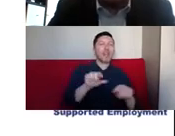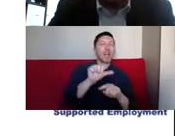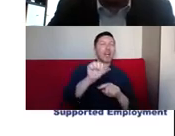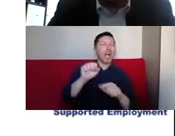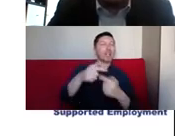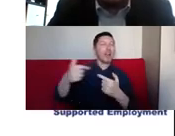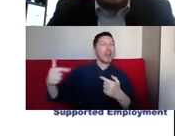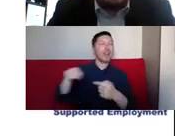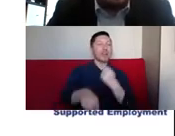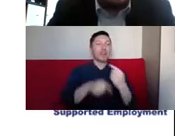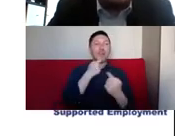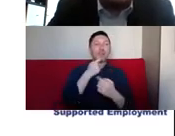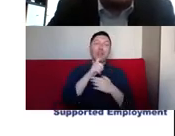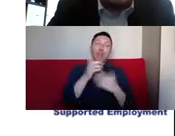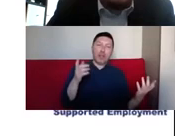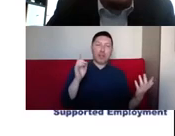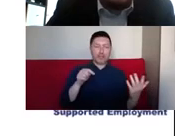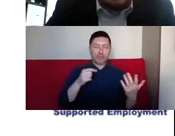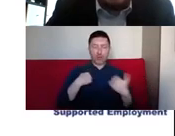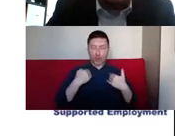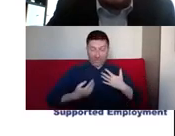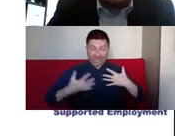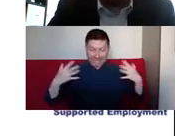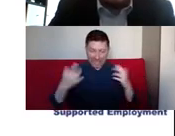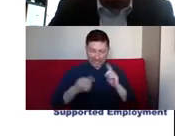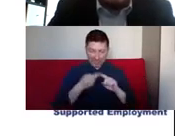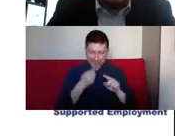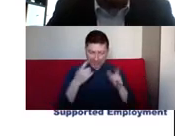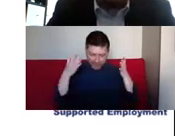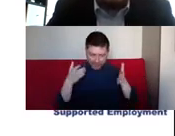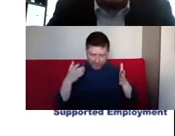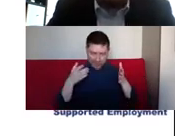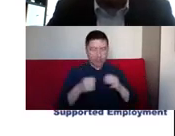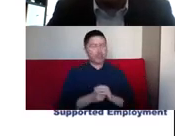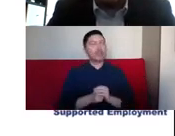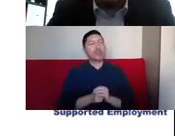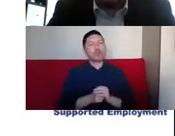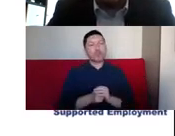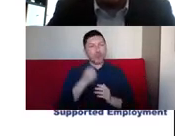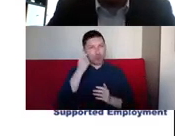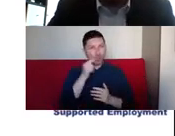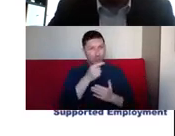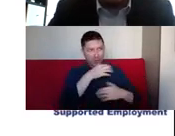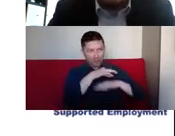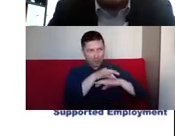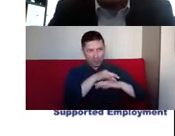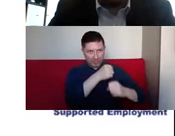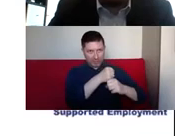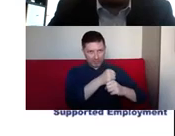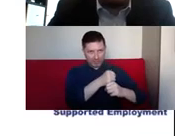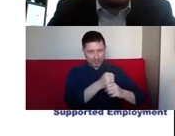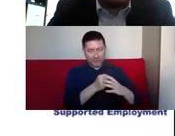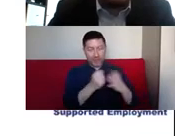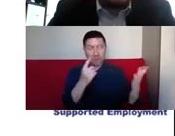it is for the professionals an ongoing challenge to find the right balance between mainstream service and specialized